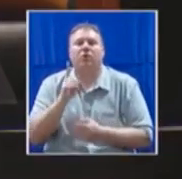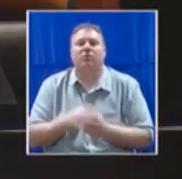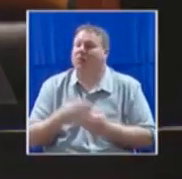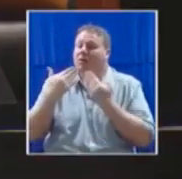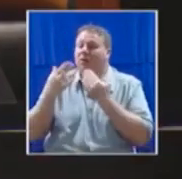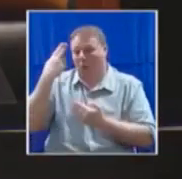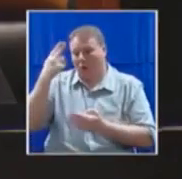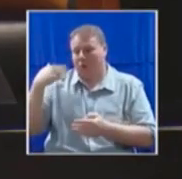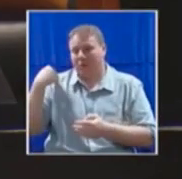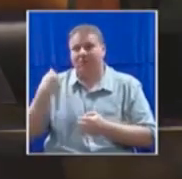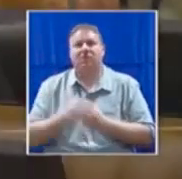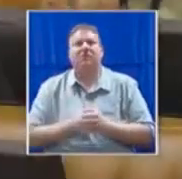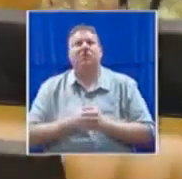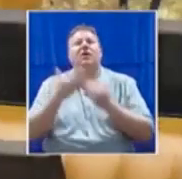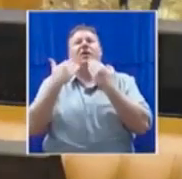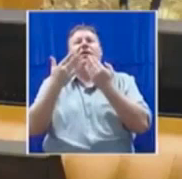Thank you very much, Chair.